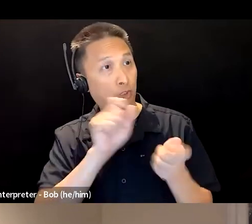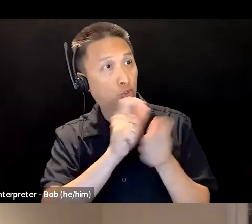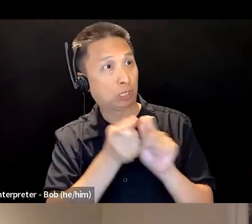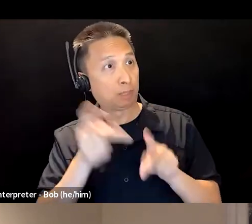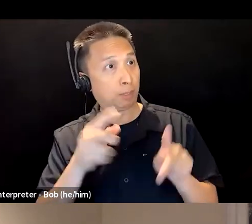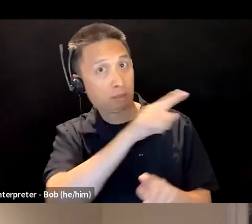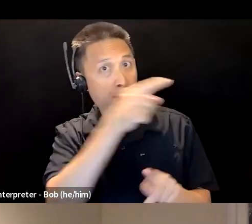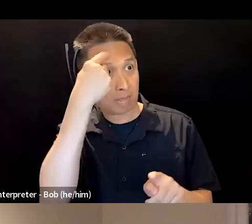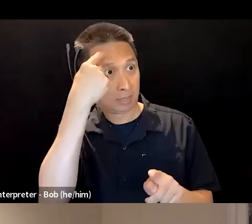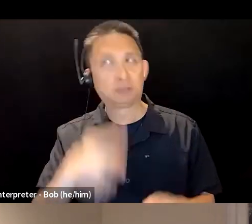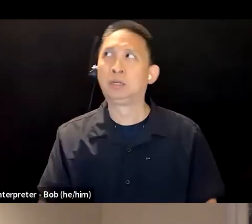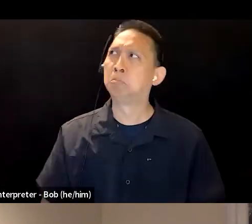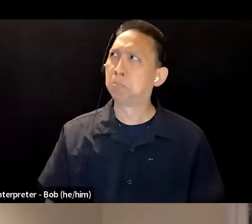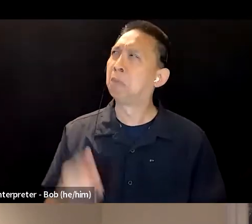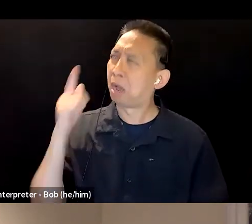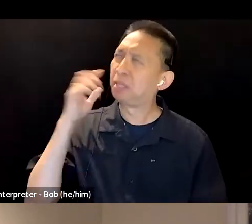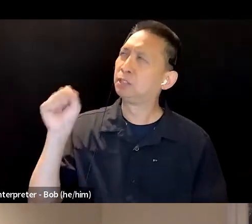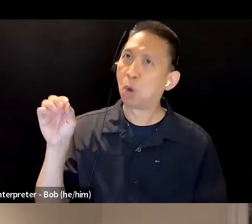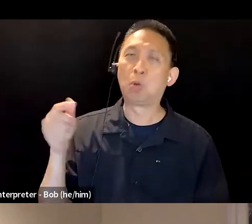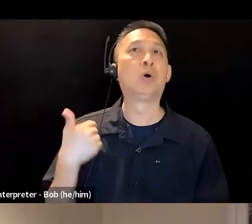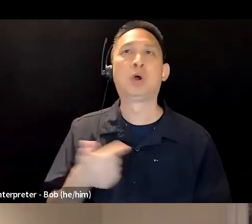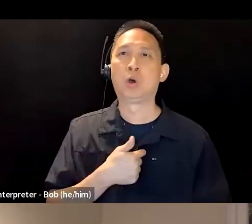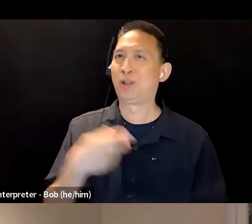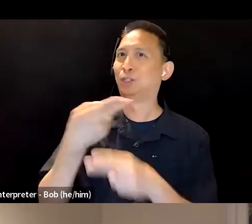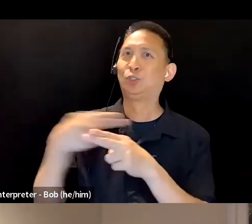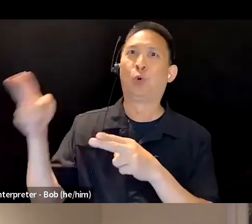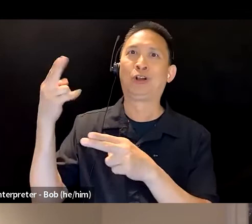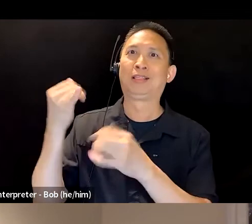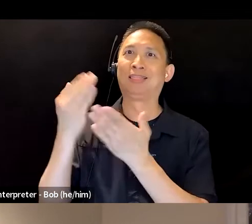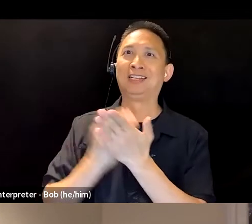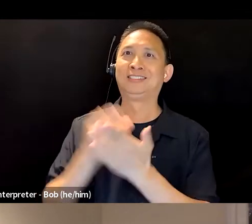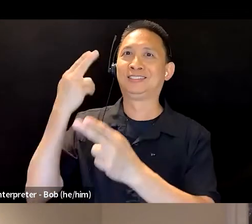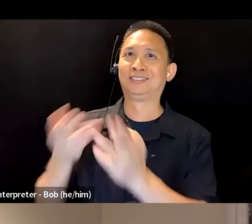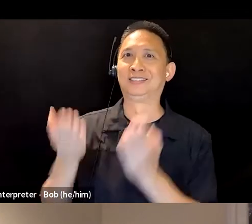I mean, I think it did. We were shortlisted for the Oscar. We had a lot of,